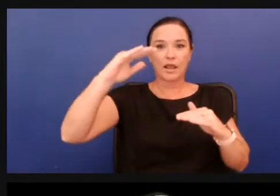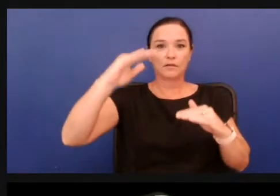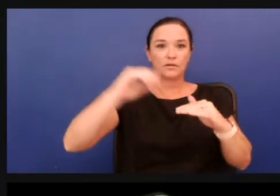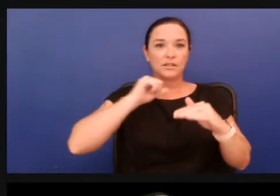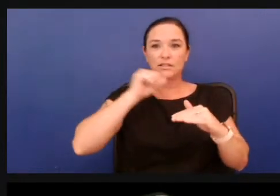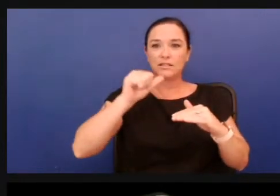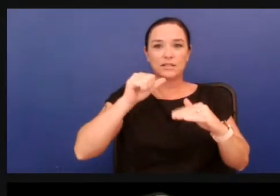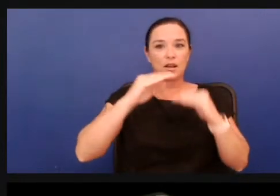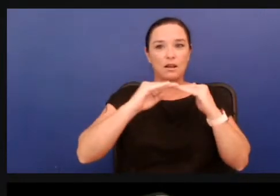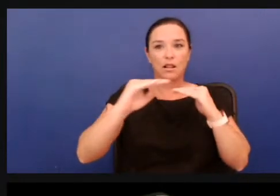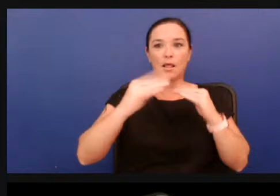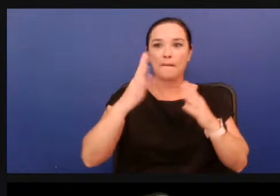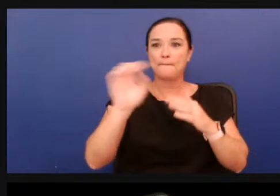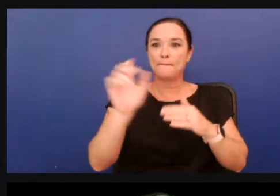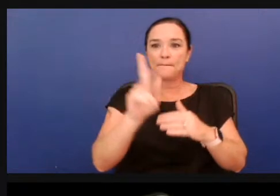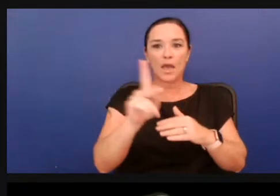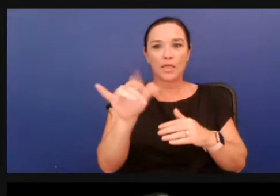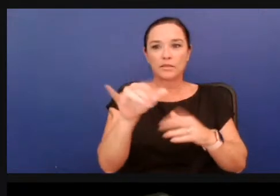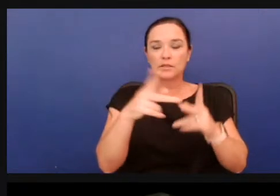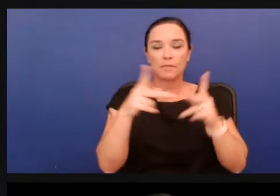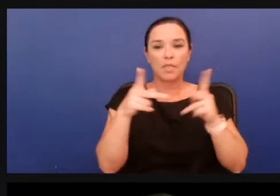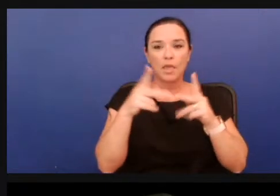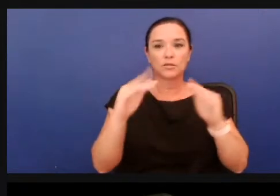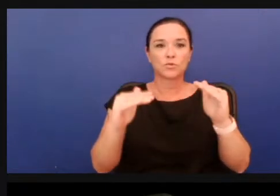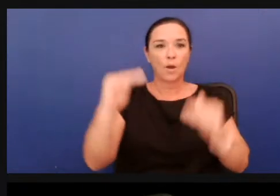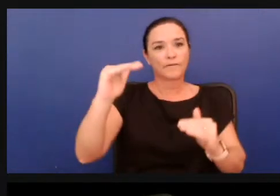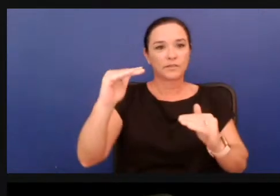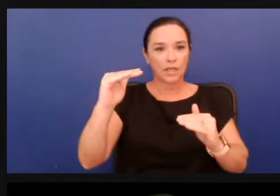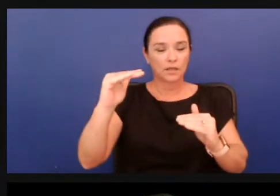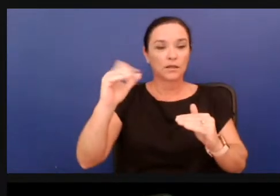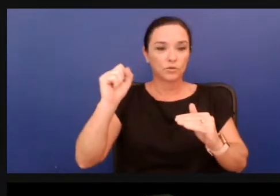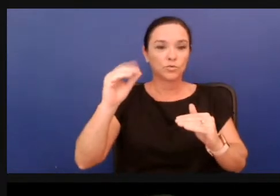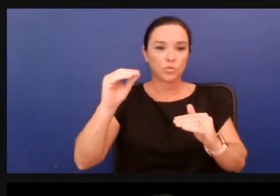it was actually offset. So yeah, it does